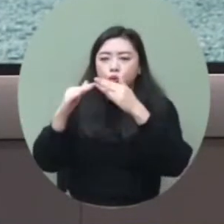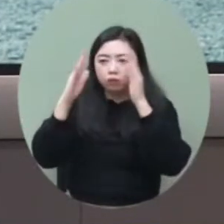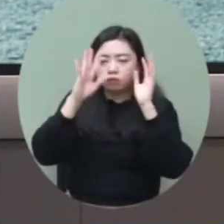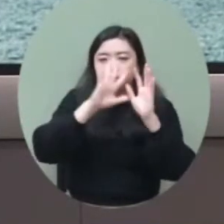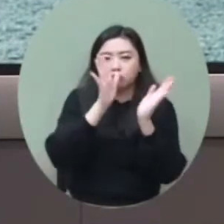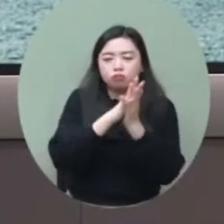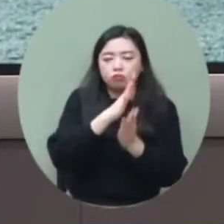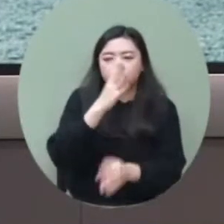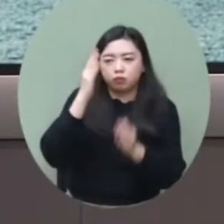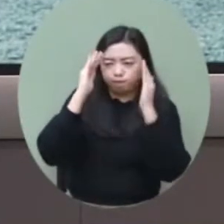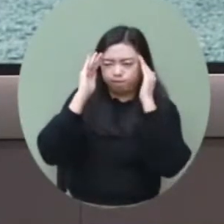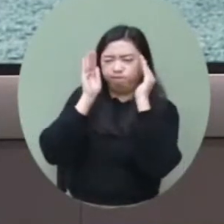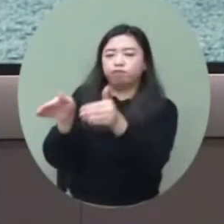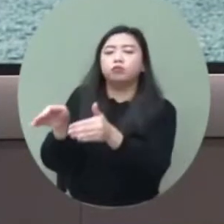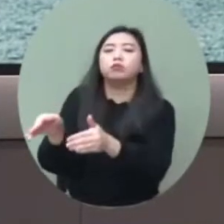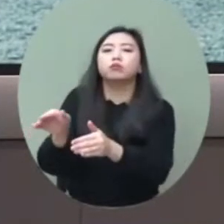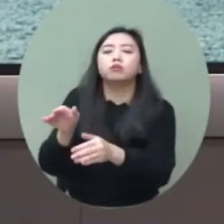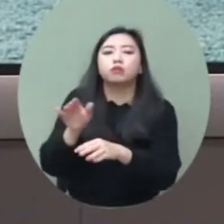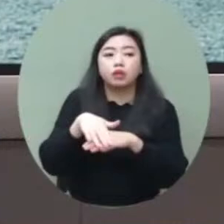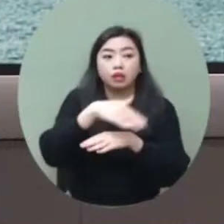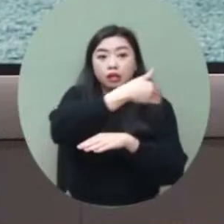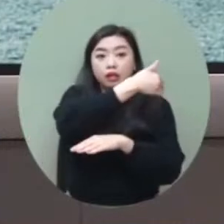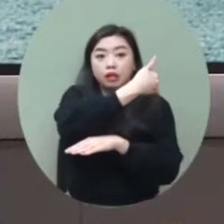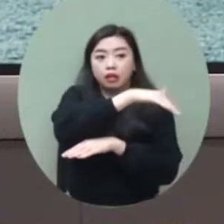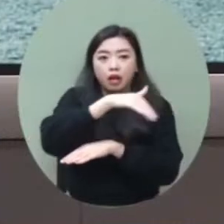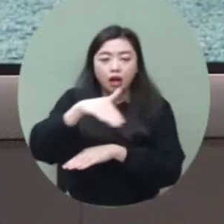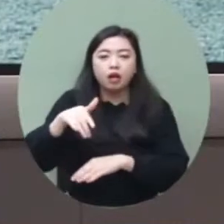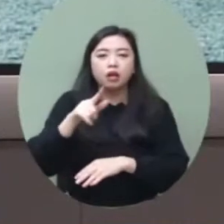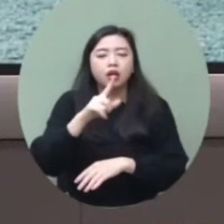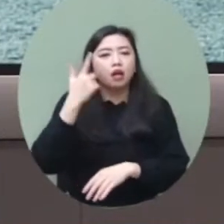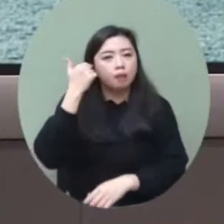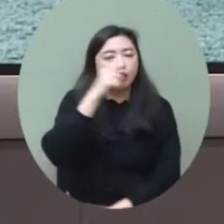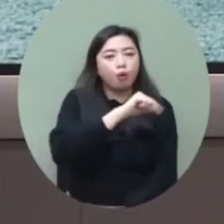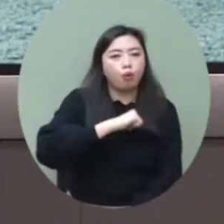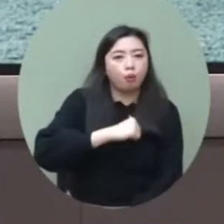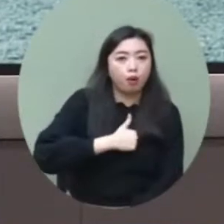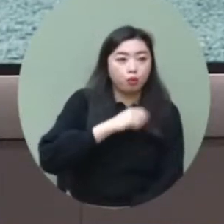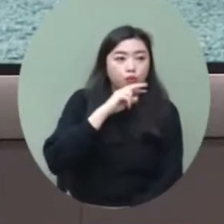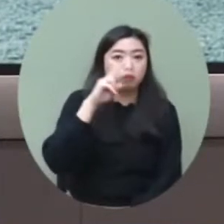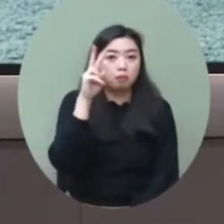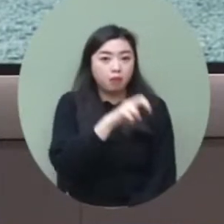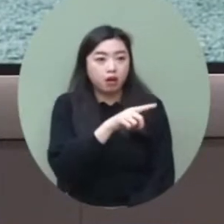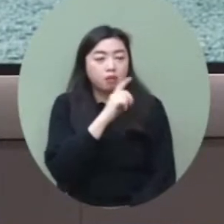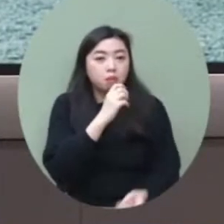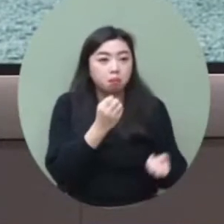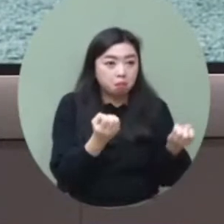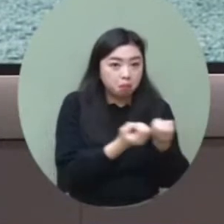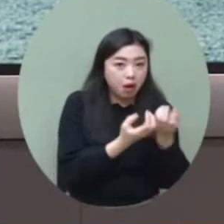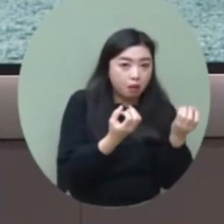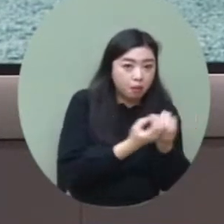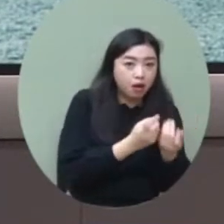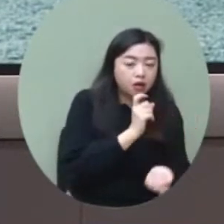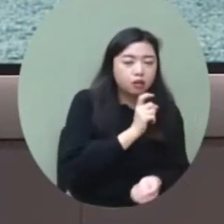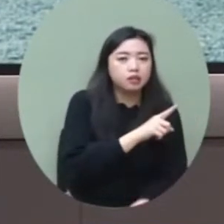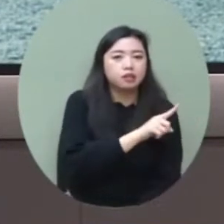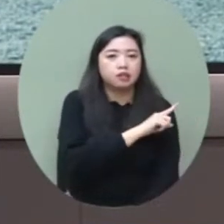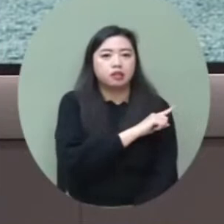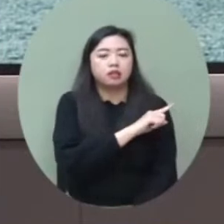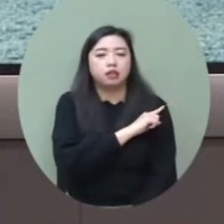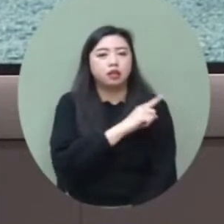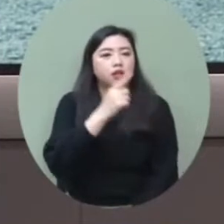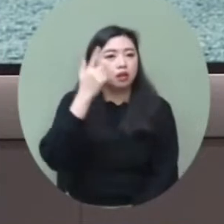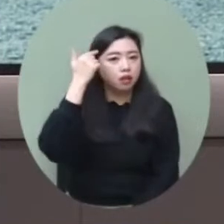residential care homes for the elderly. That is why we are focusing our efforts on these facilities. For other